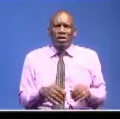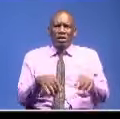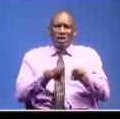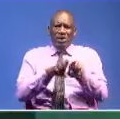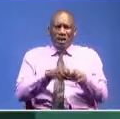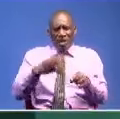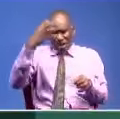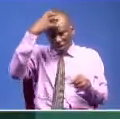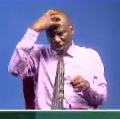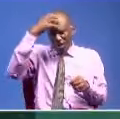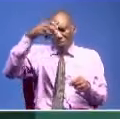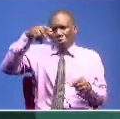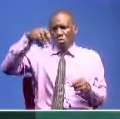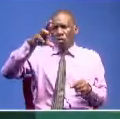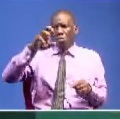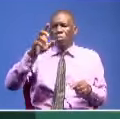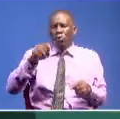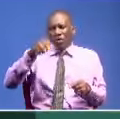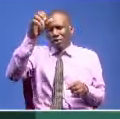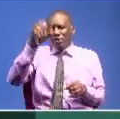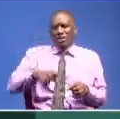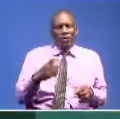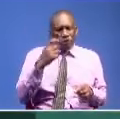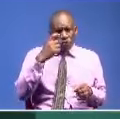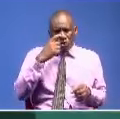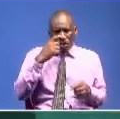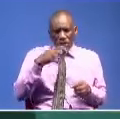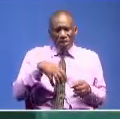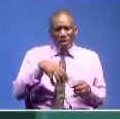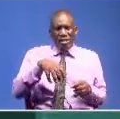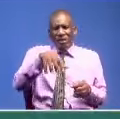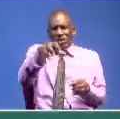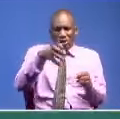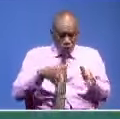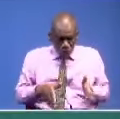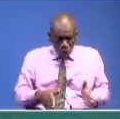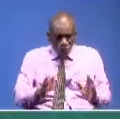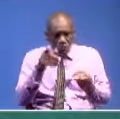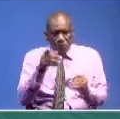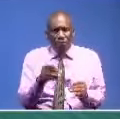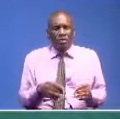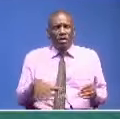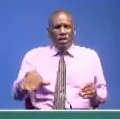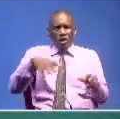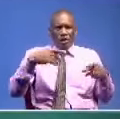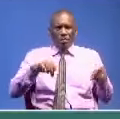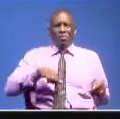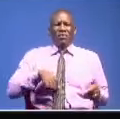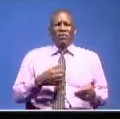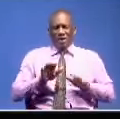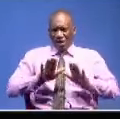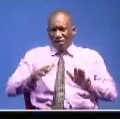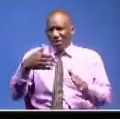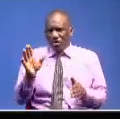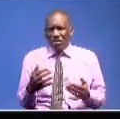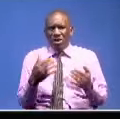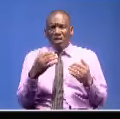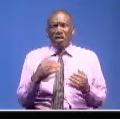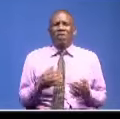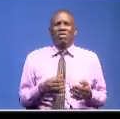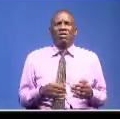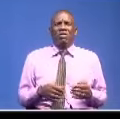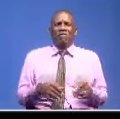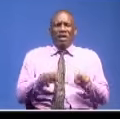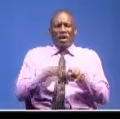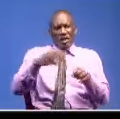media. It's like the Lamu Port, South Sudan, Ethiopia transport project, LAPSET, where locals felt left out.